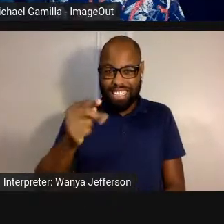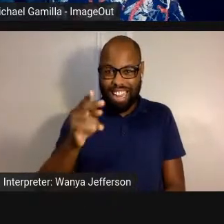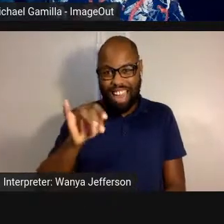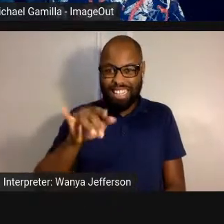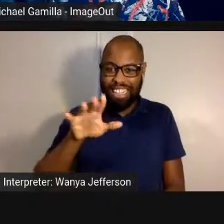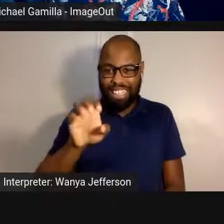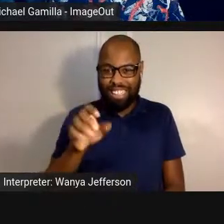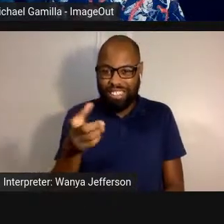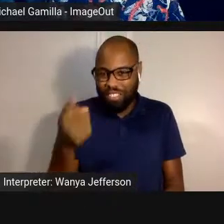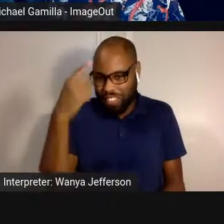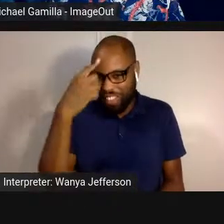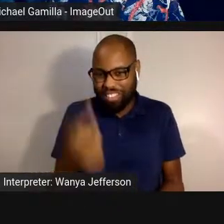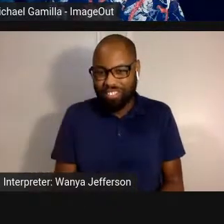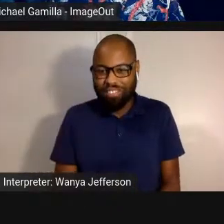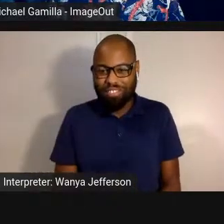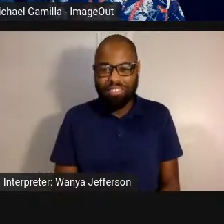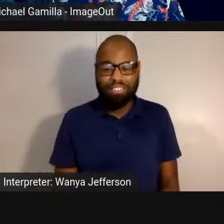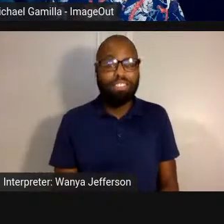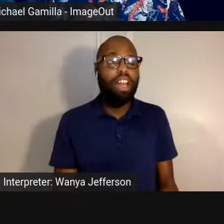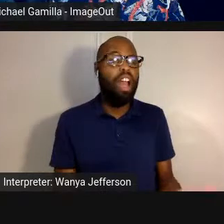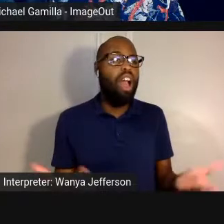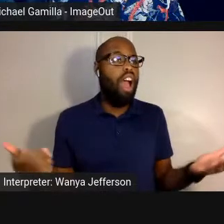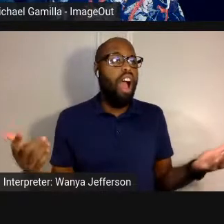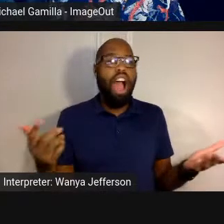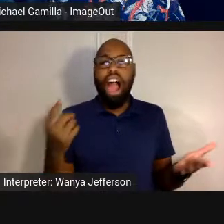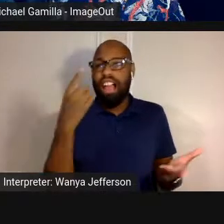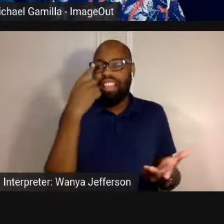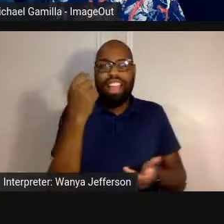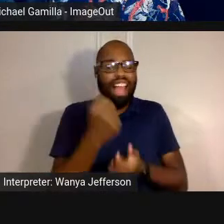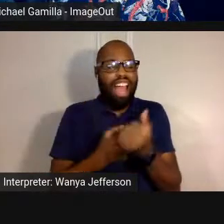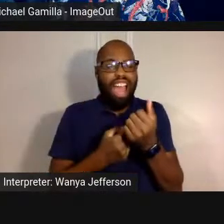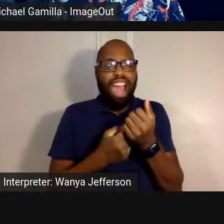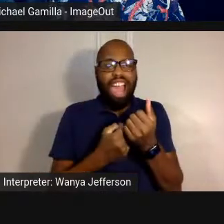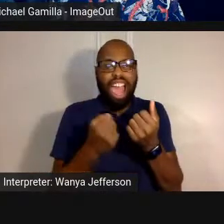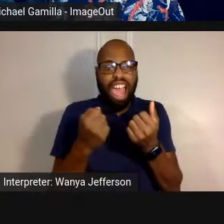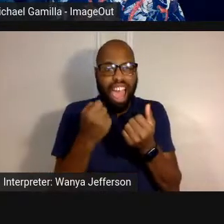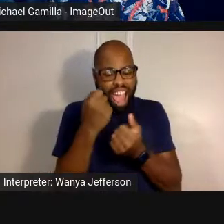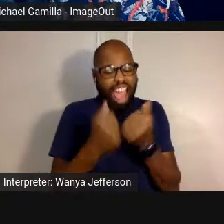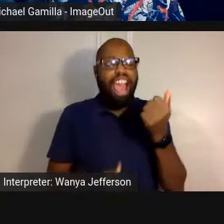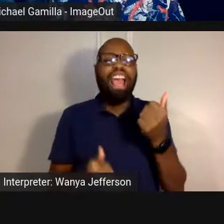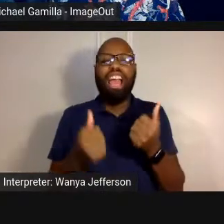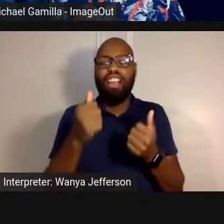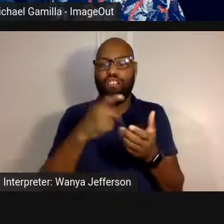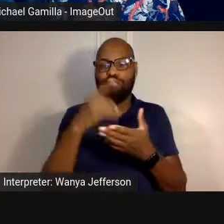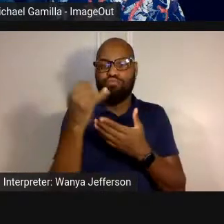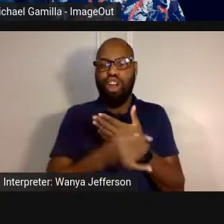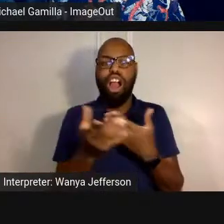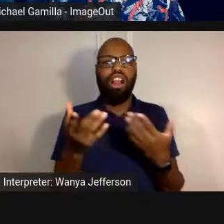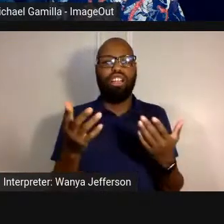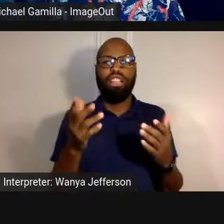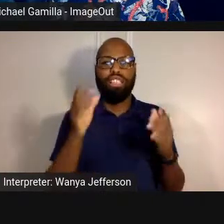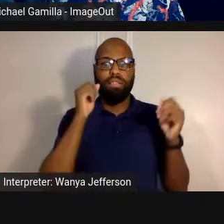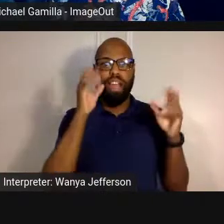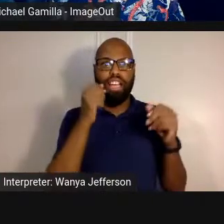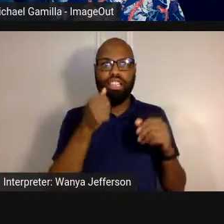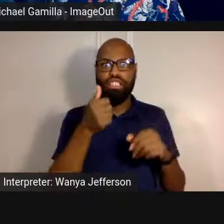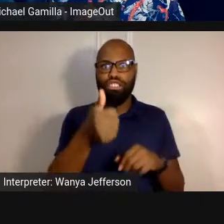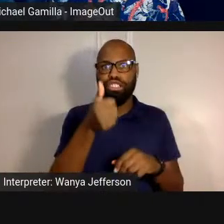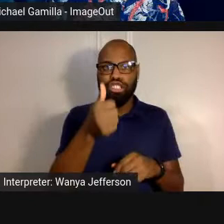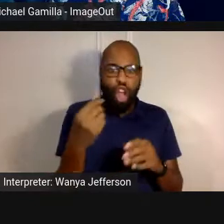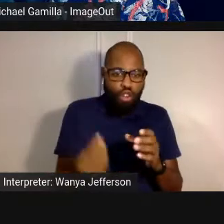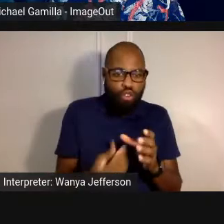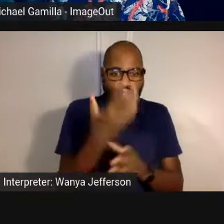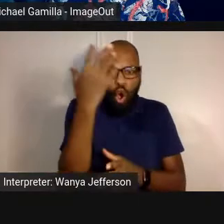Well, I think every project is amazing because you grow as an actor, you grow as well as a human